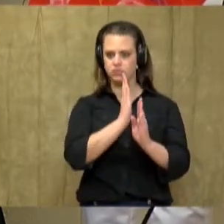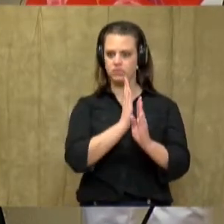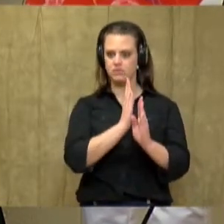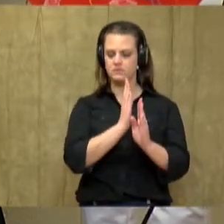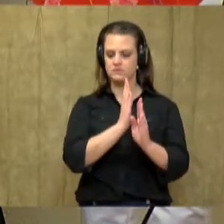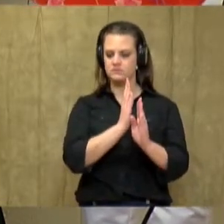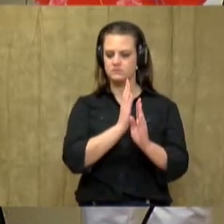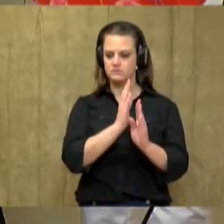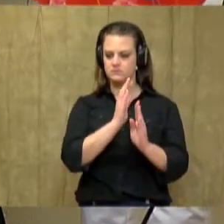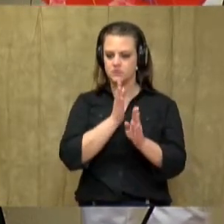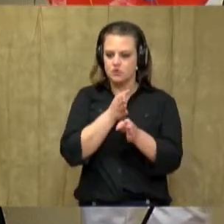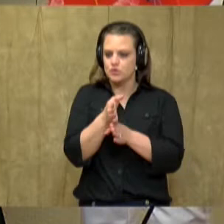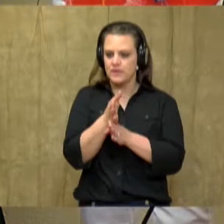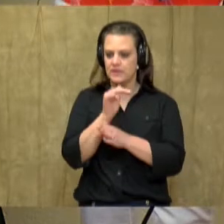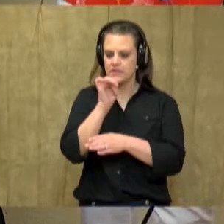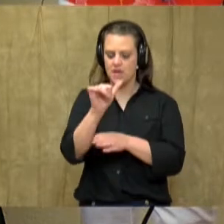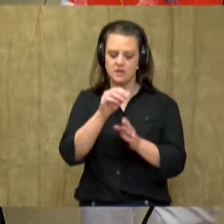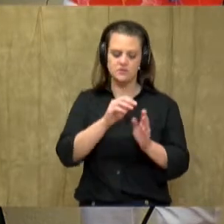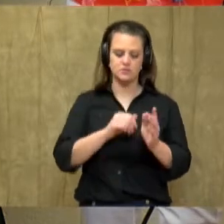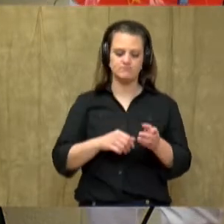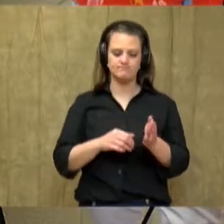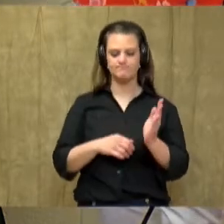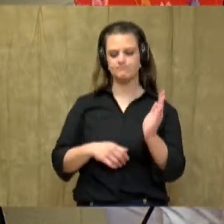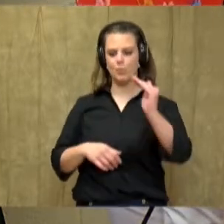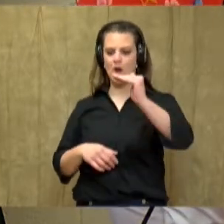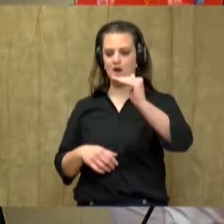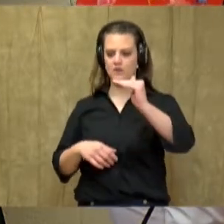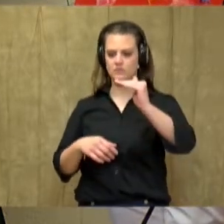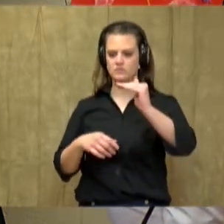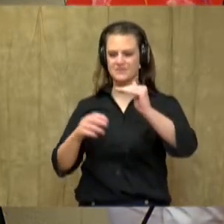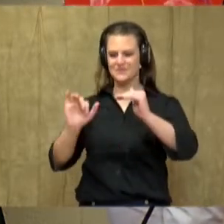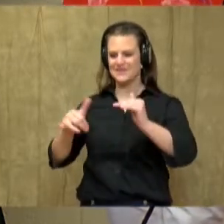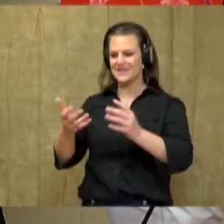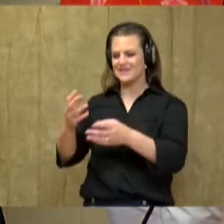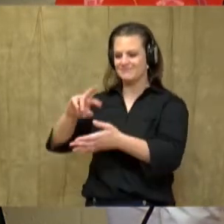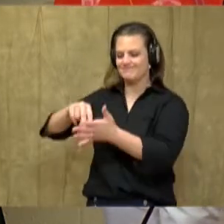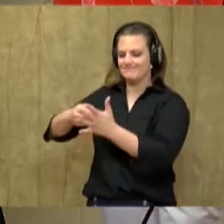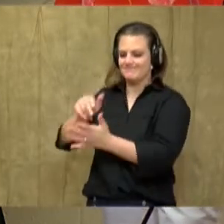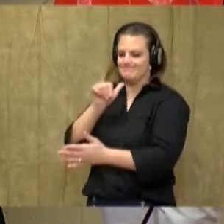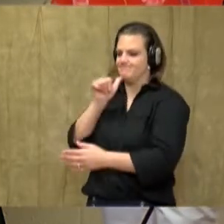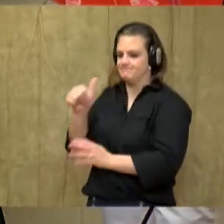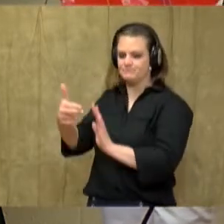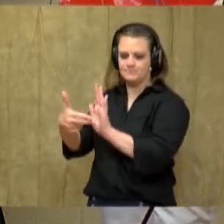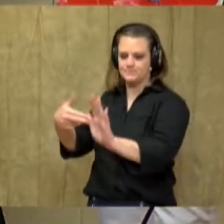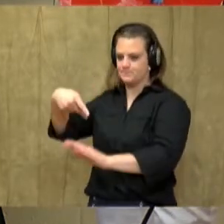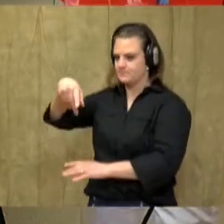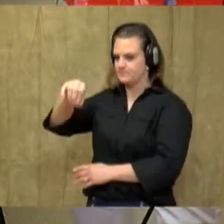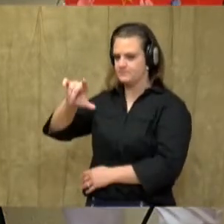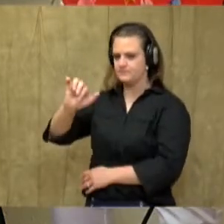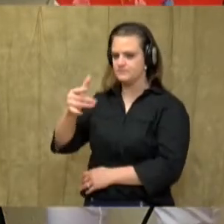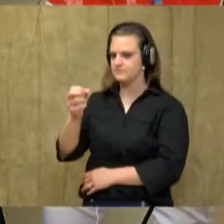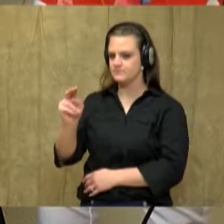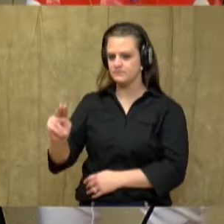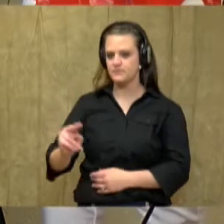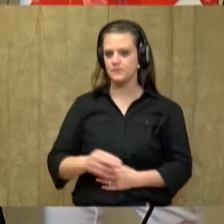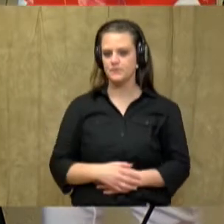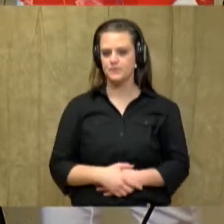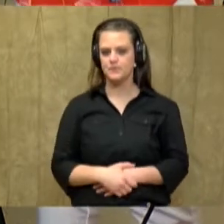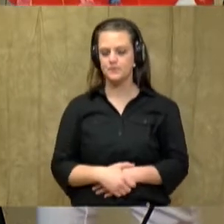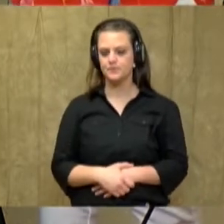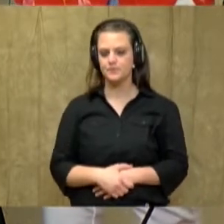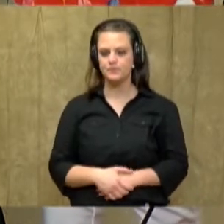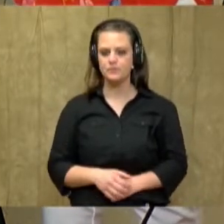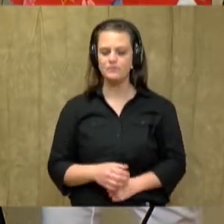some curved lines in there, so that makes it not classified as a polygon.